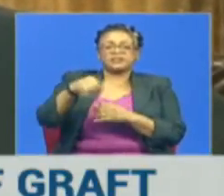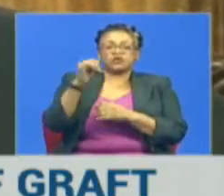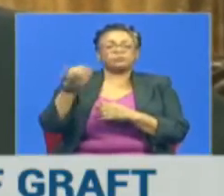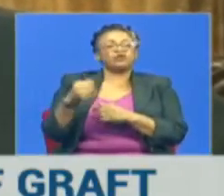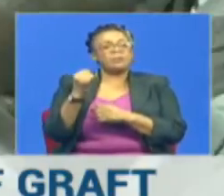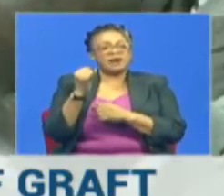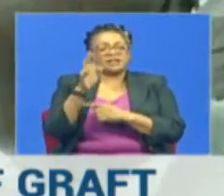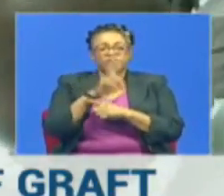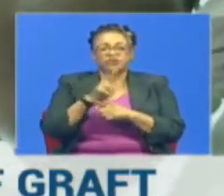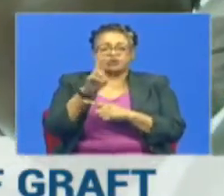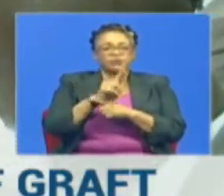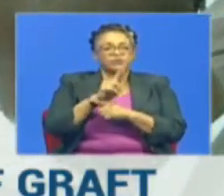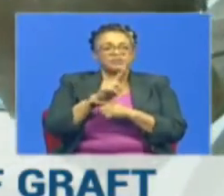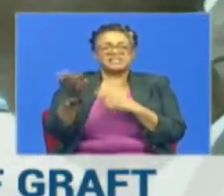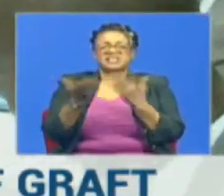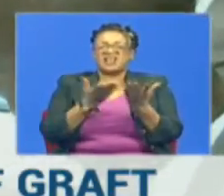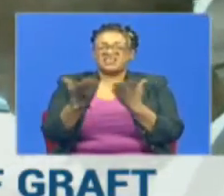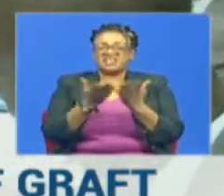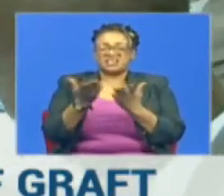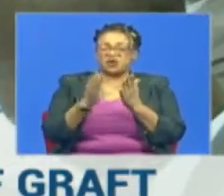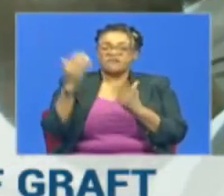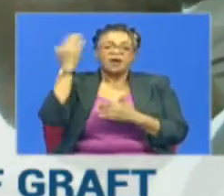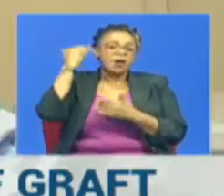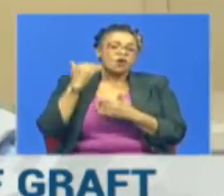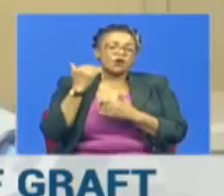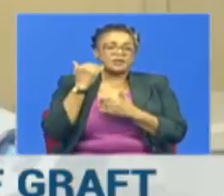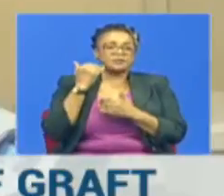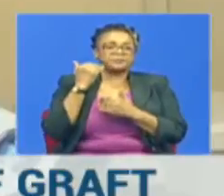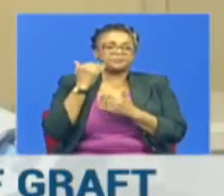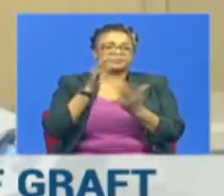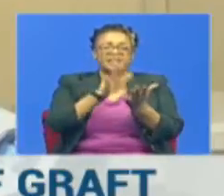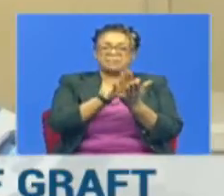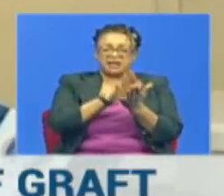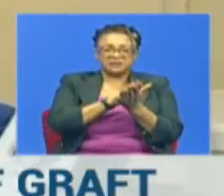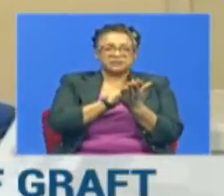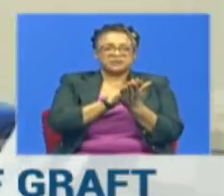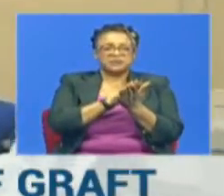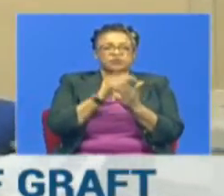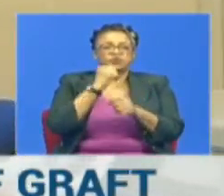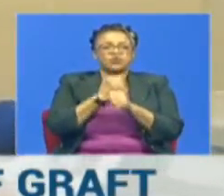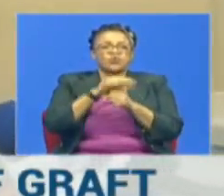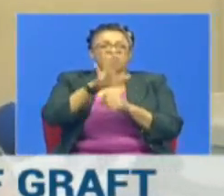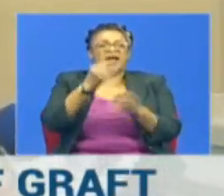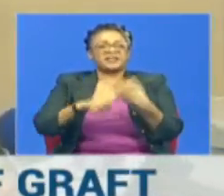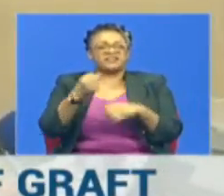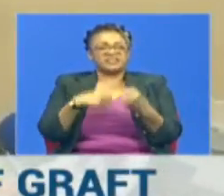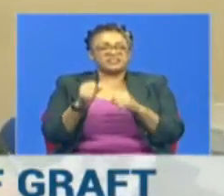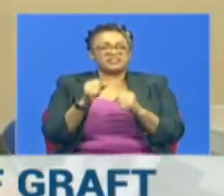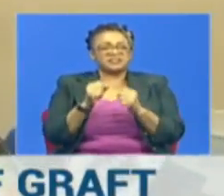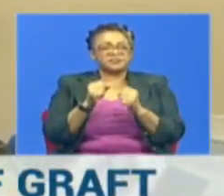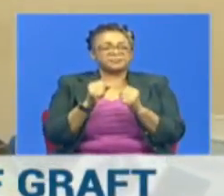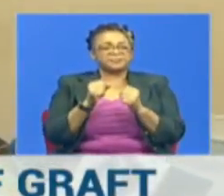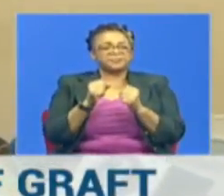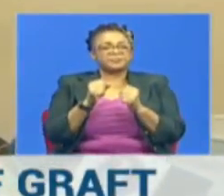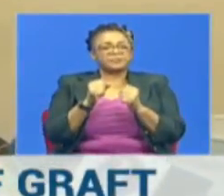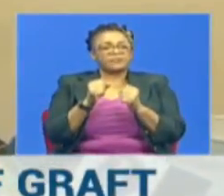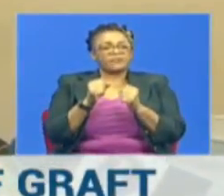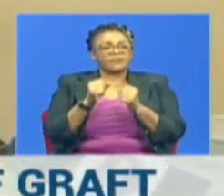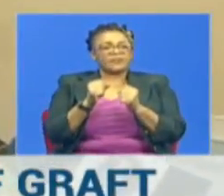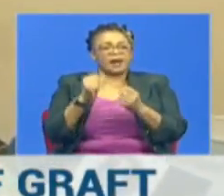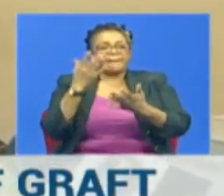used the services of prominent lawyers and banks to carry out their activities. Part of this web was